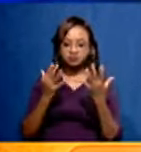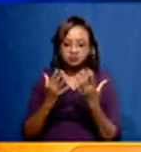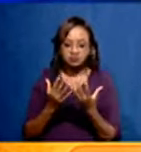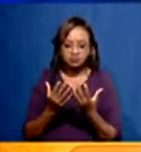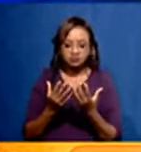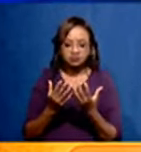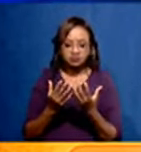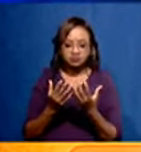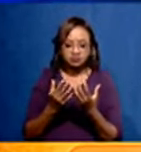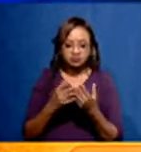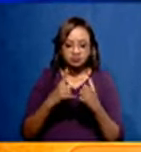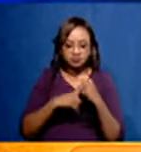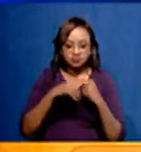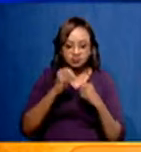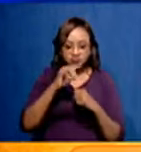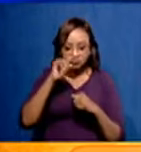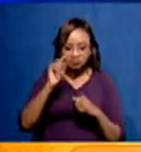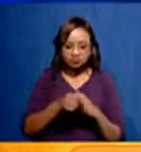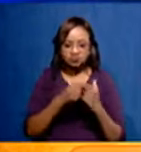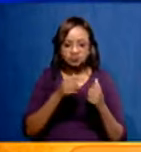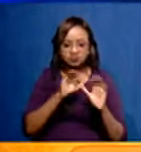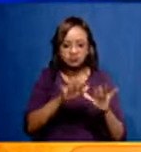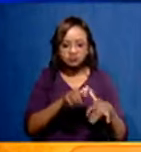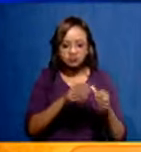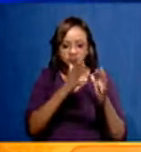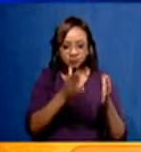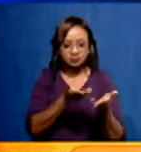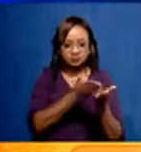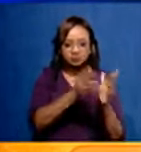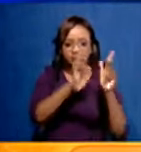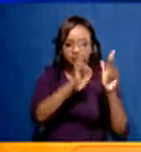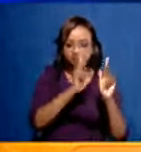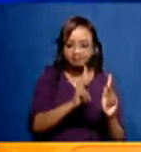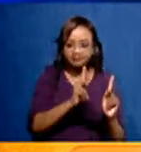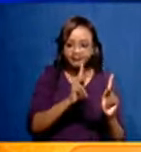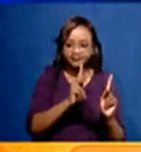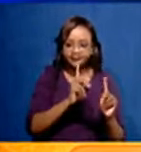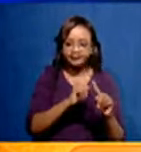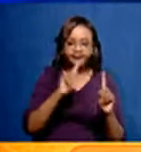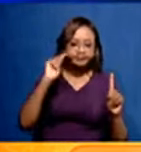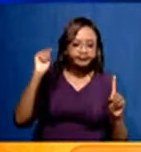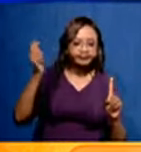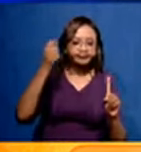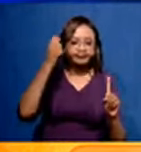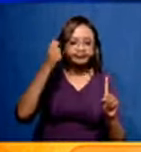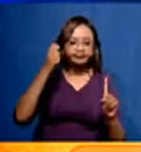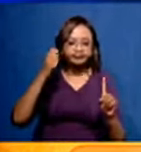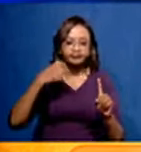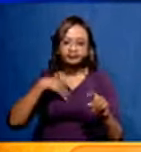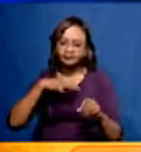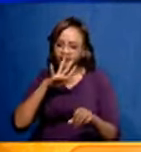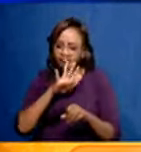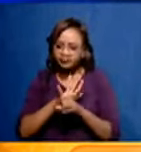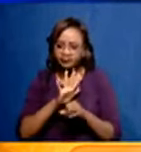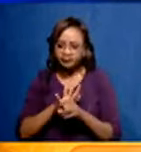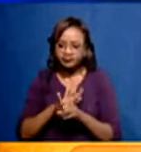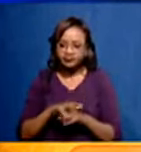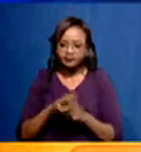smallholder farmers in Kisumu. But in Kenya, there are millions of farmers. In Africa, there are tens and